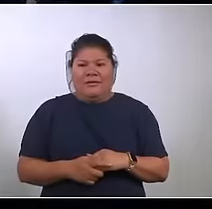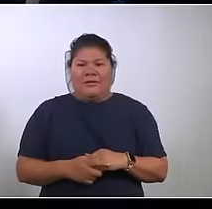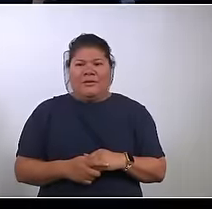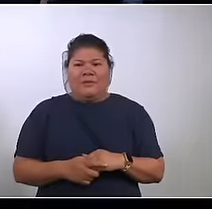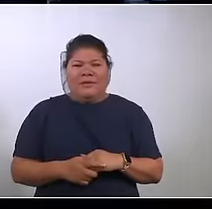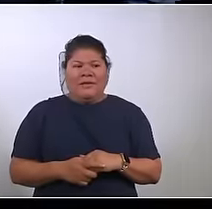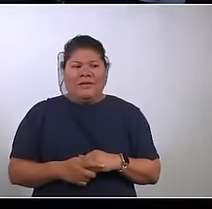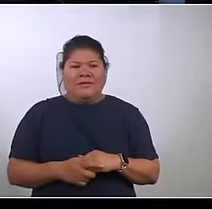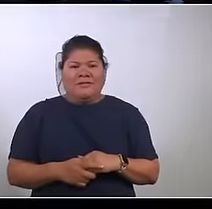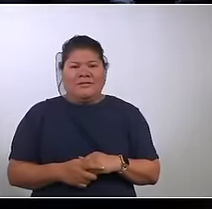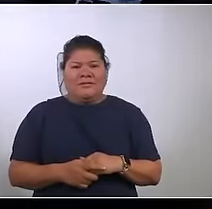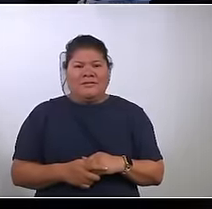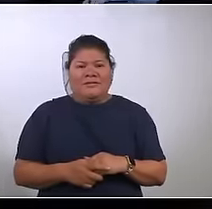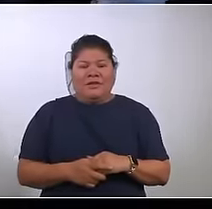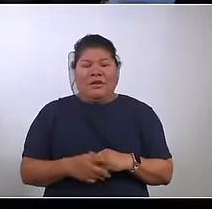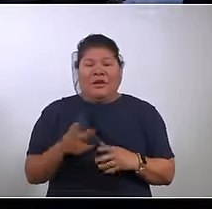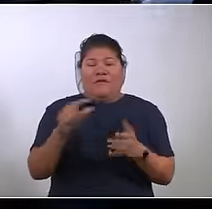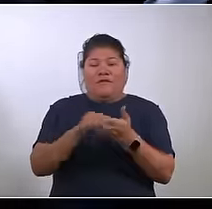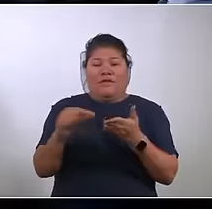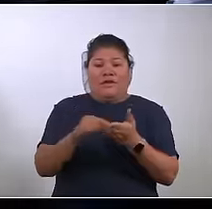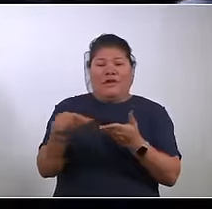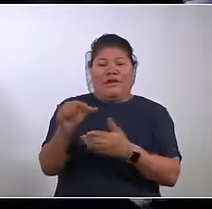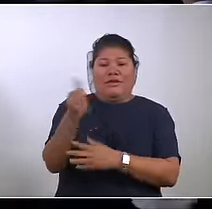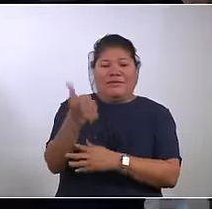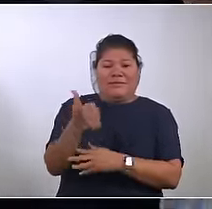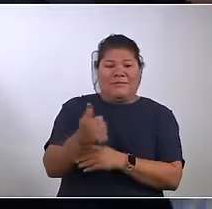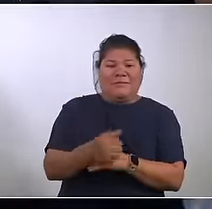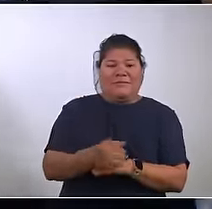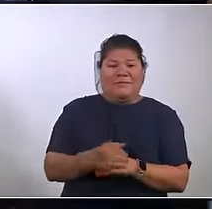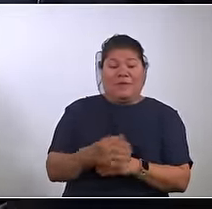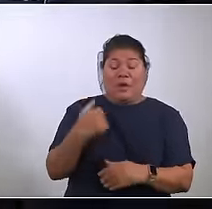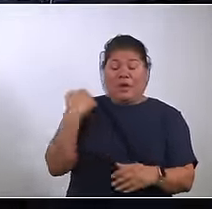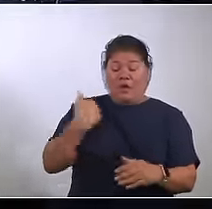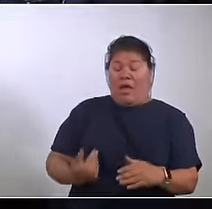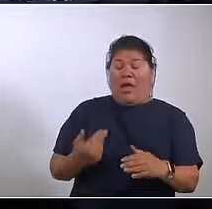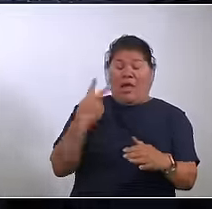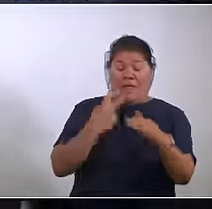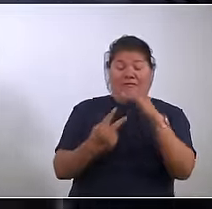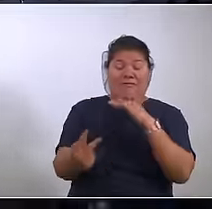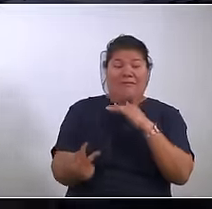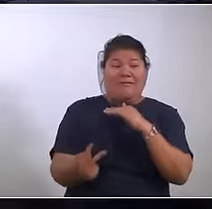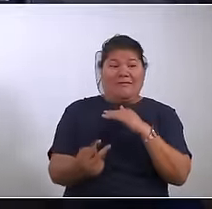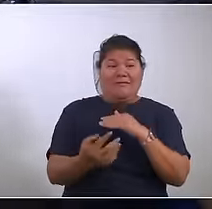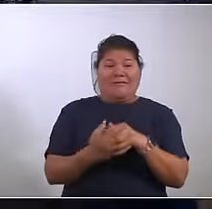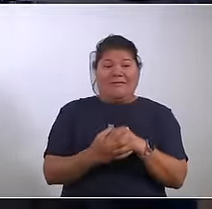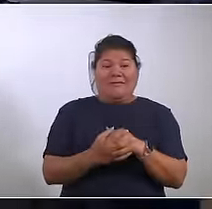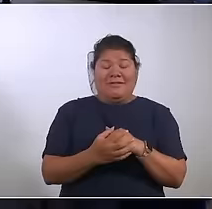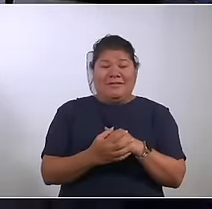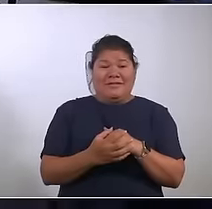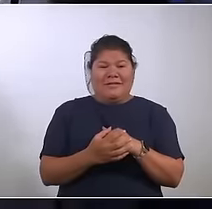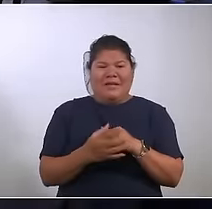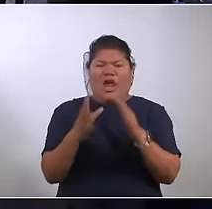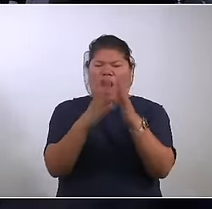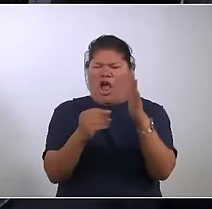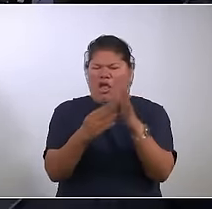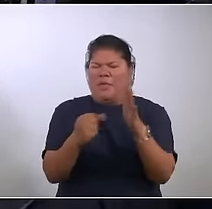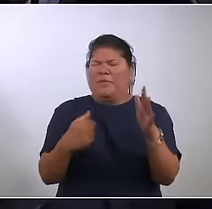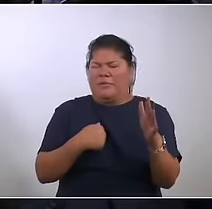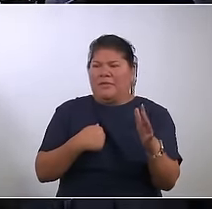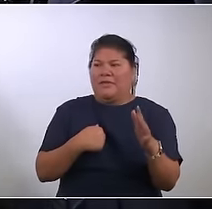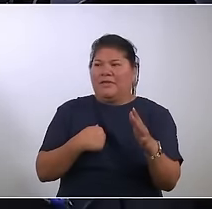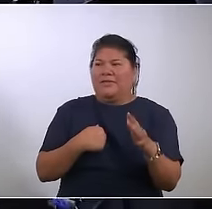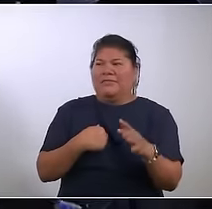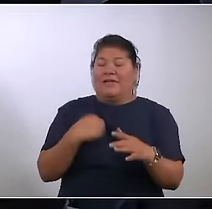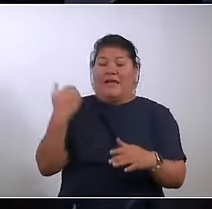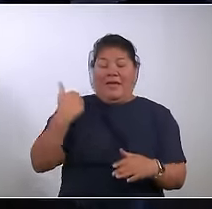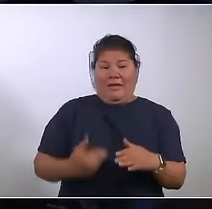Verse number 10. Verso número 10. Say it with me. Diga conmigo. So I prophesy. Así que profeticé. Repeat the words with me. Repita las palabras